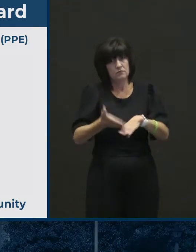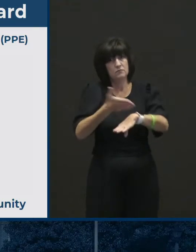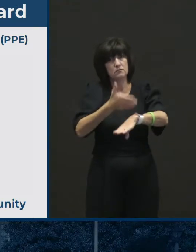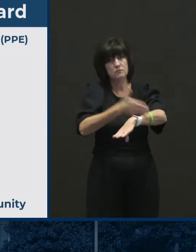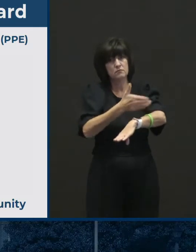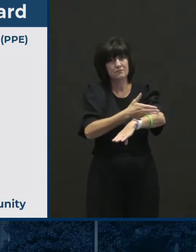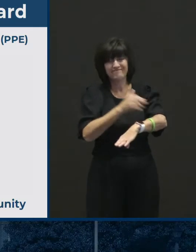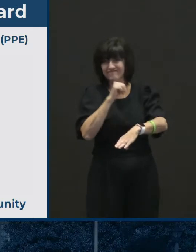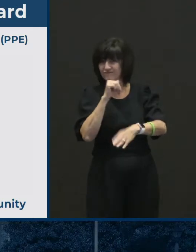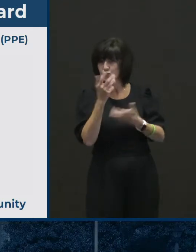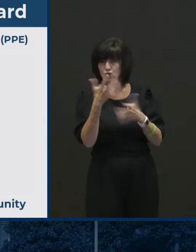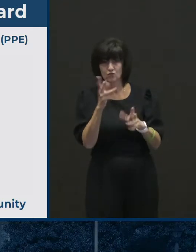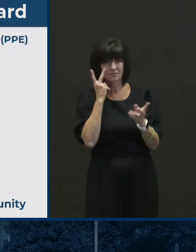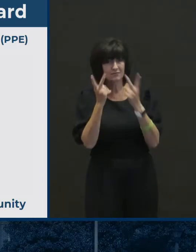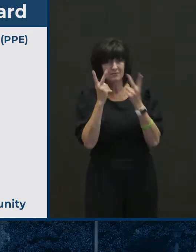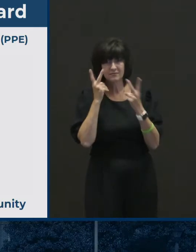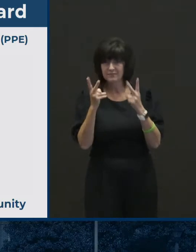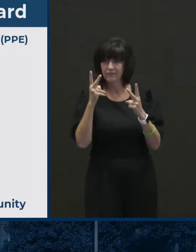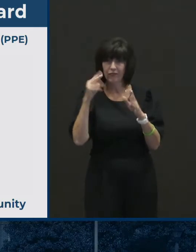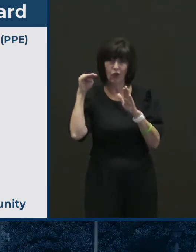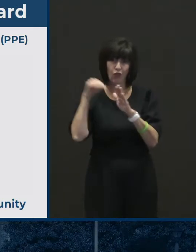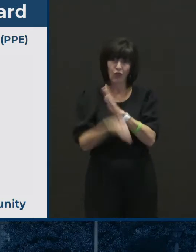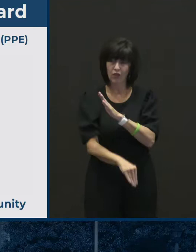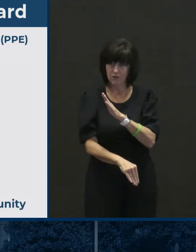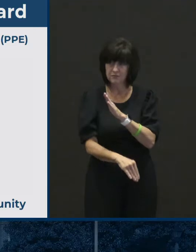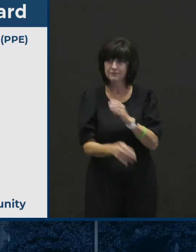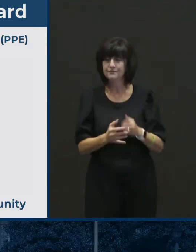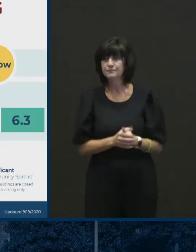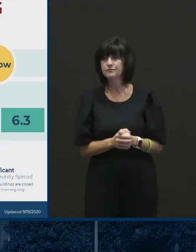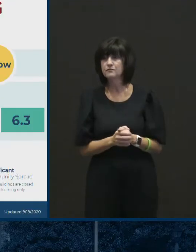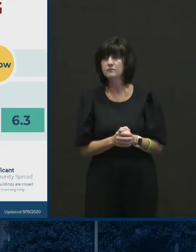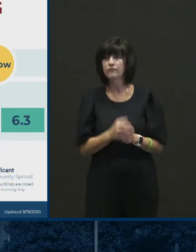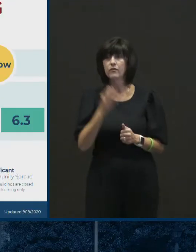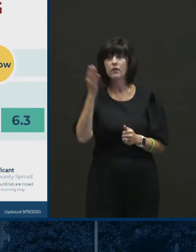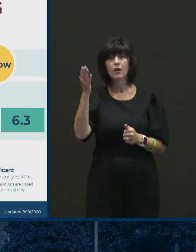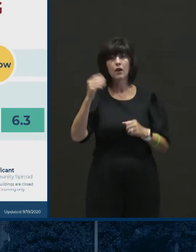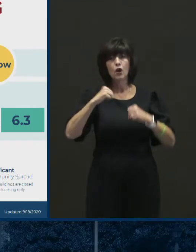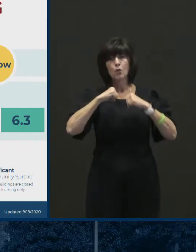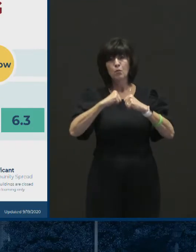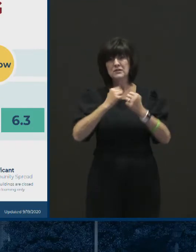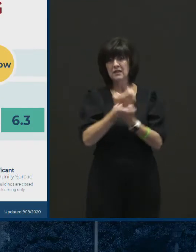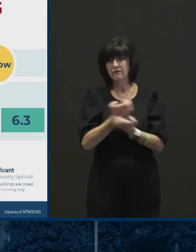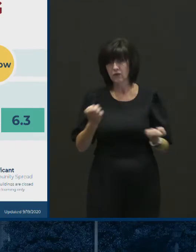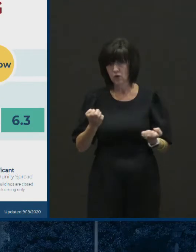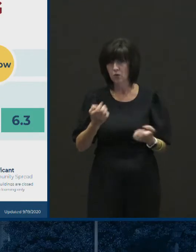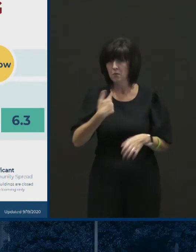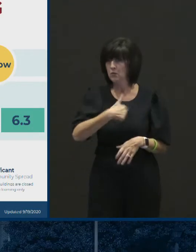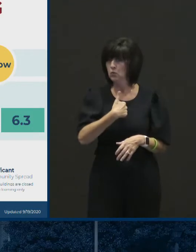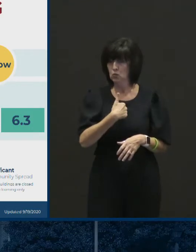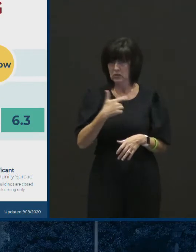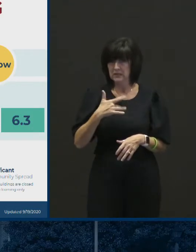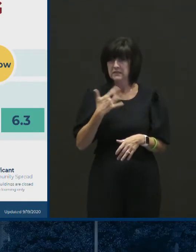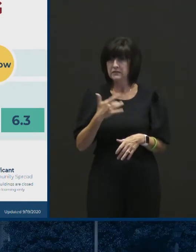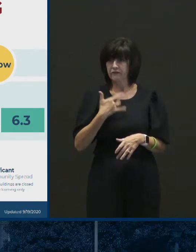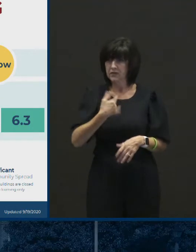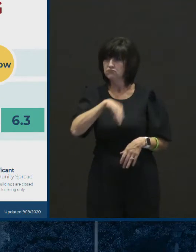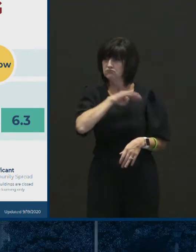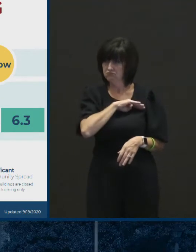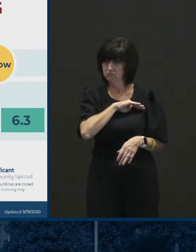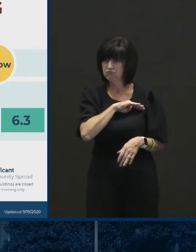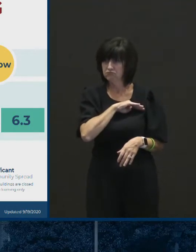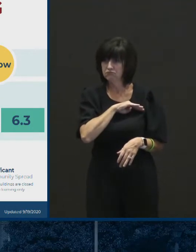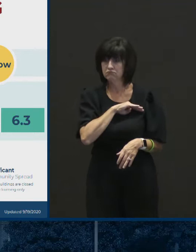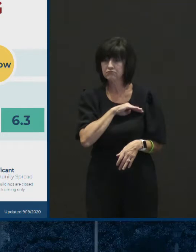be with all the beakers full. Here's the school opening criteria. Again,